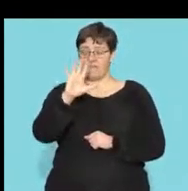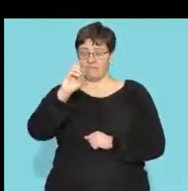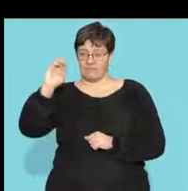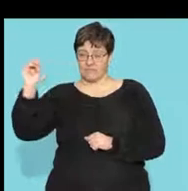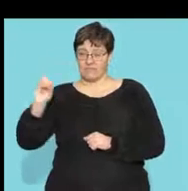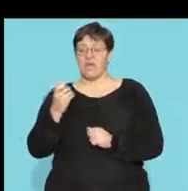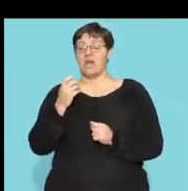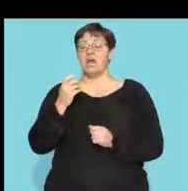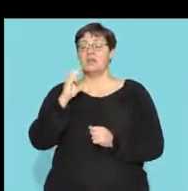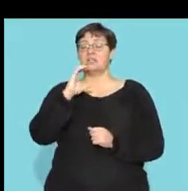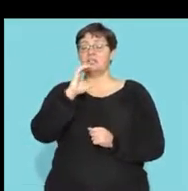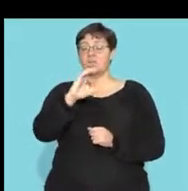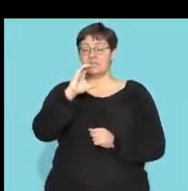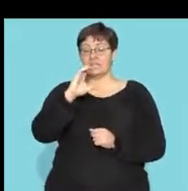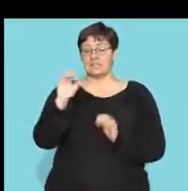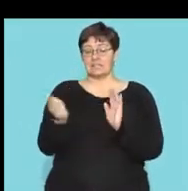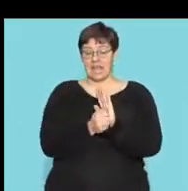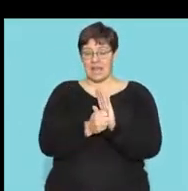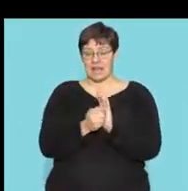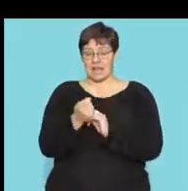my cost of sales figure of